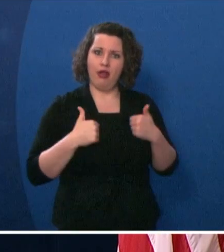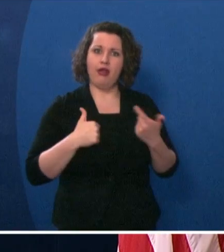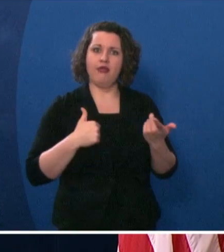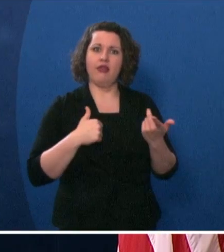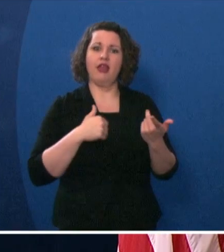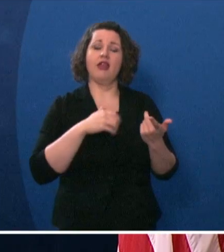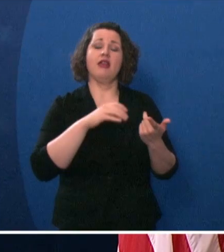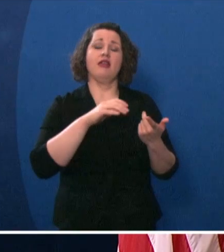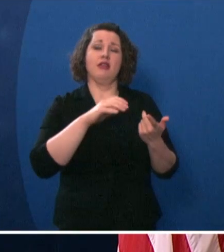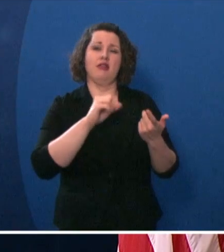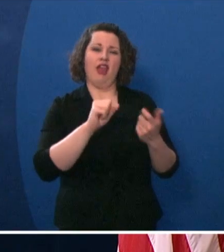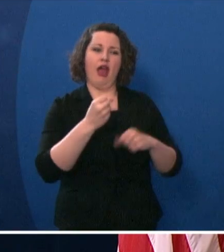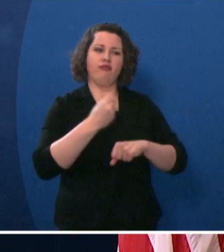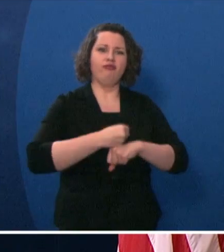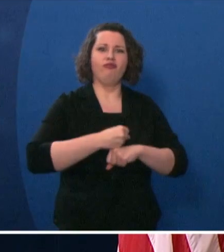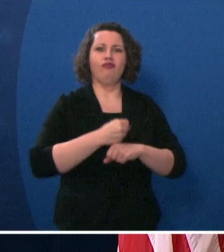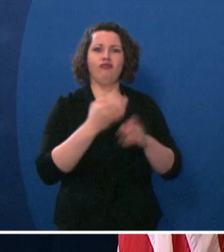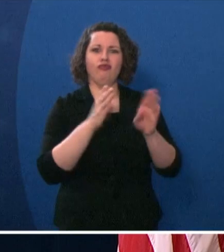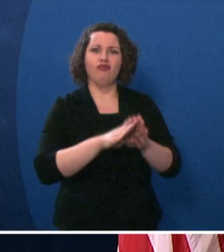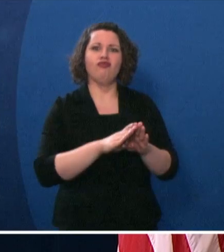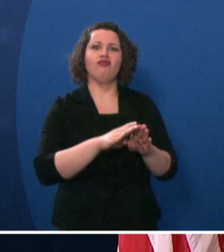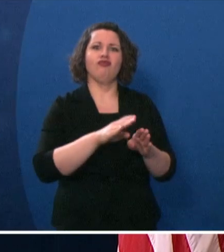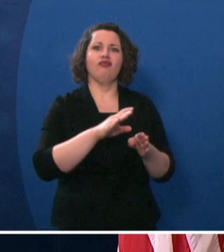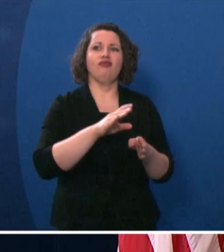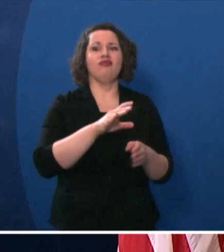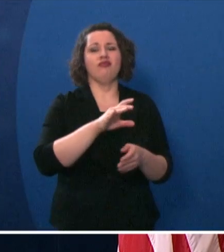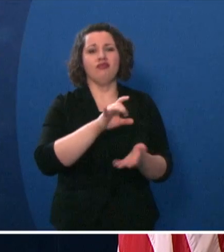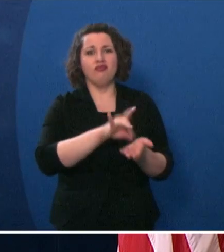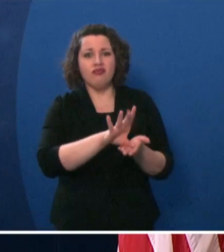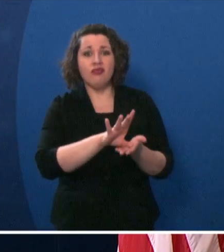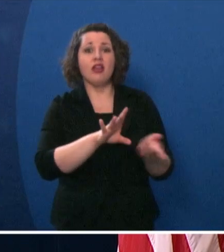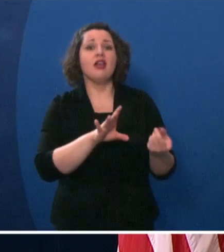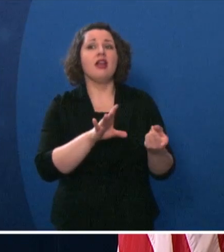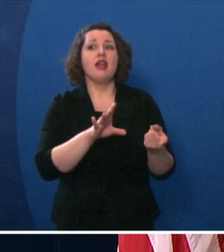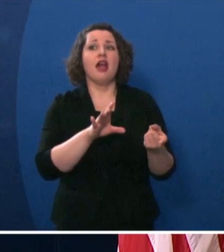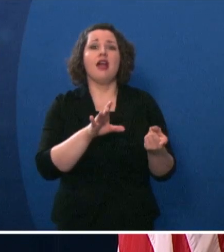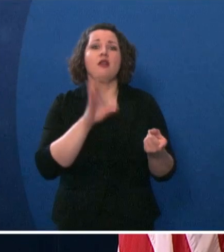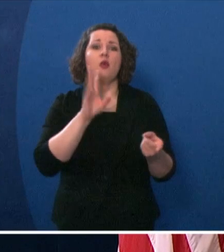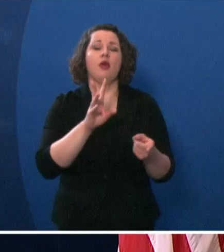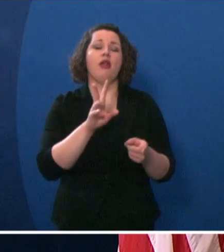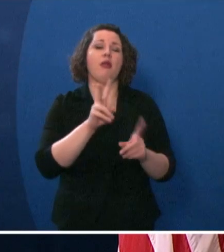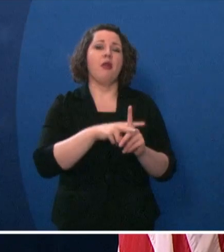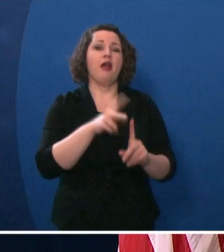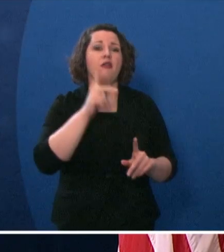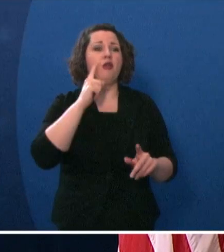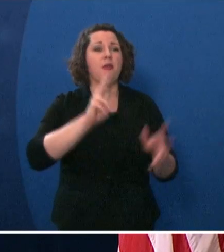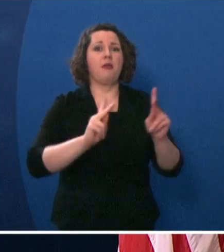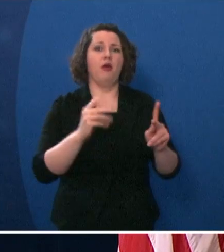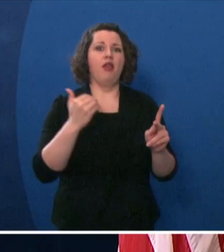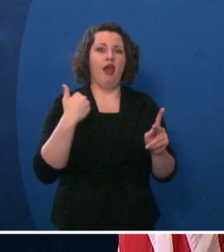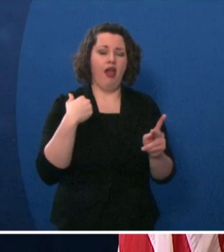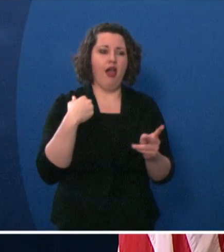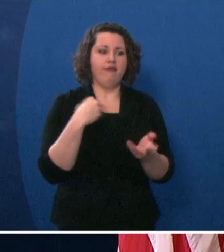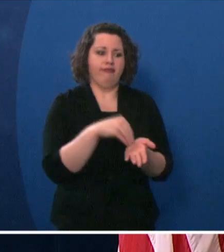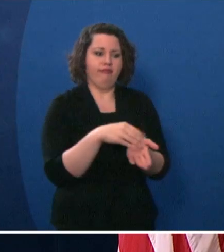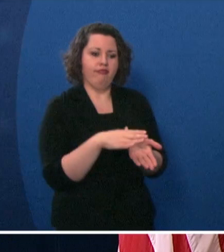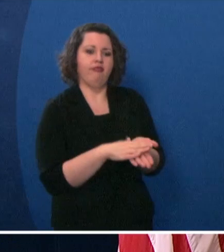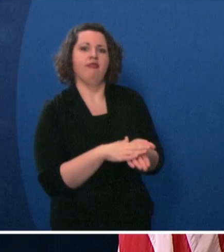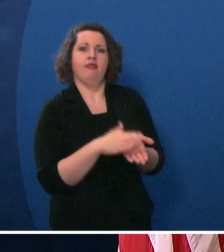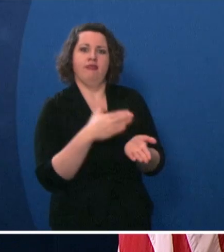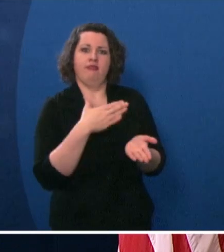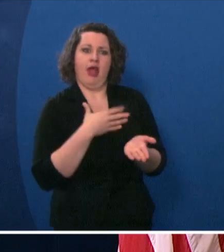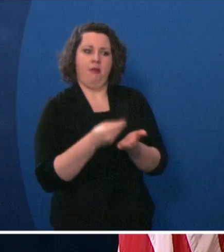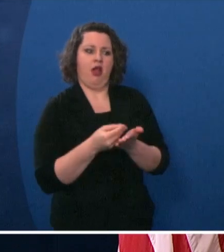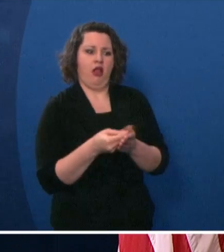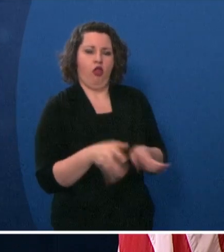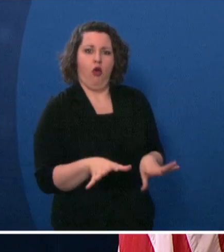be available to eligible Iowans who have experienced a documented loss of income due to COVID-19 and are unable to pay